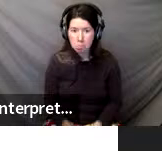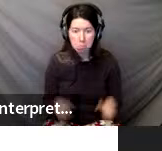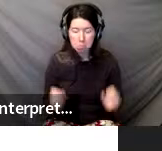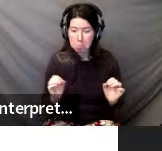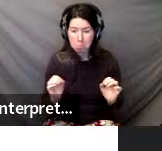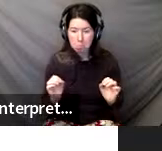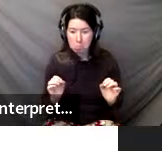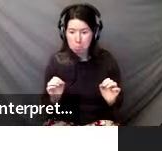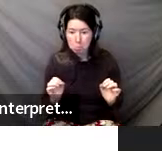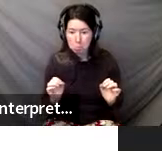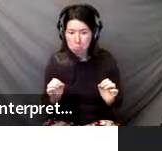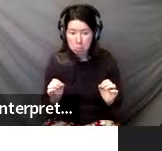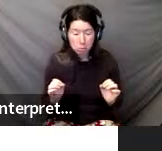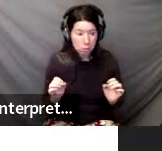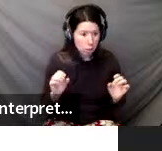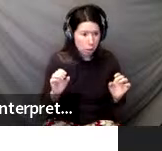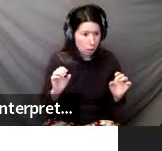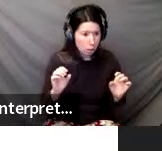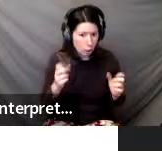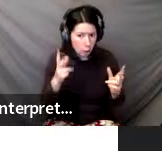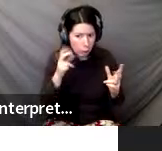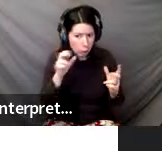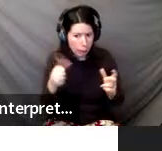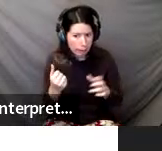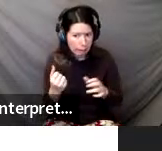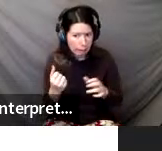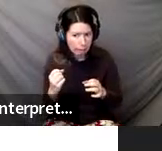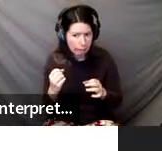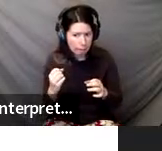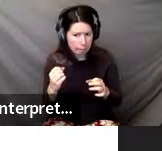Brent, can you hear some feedback?